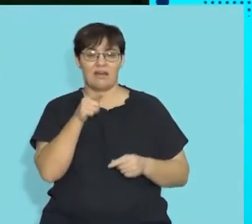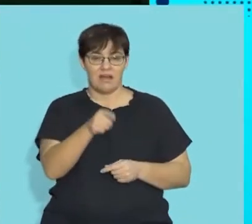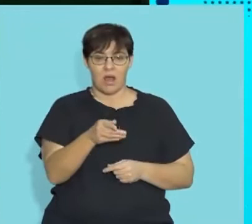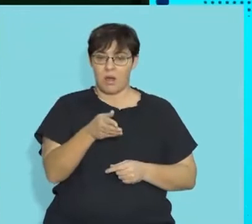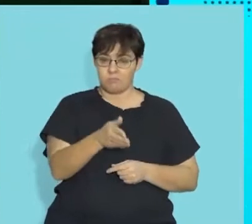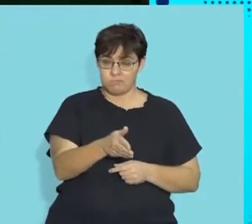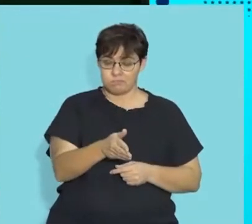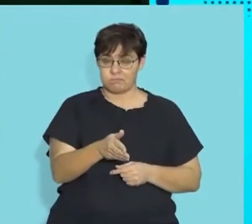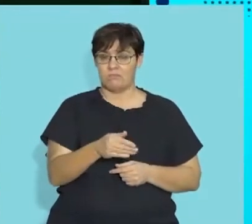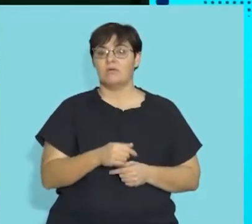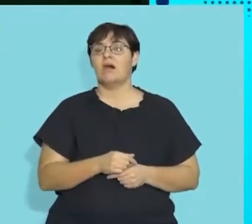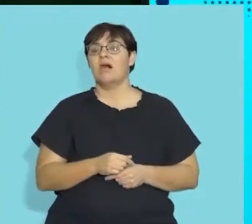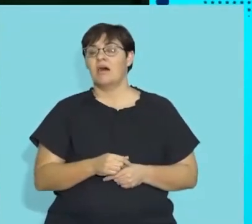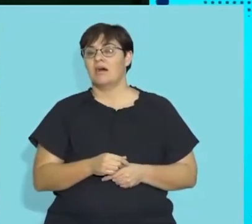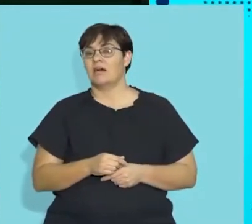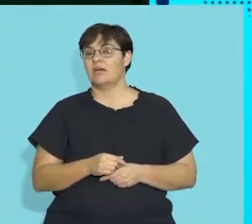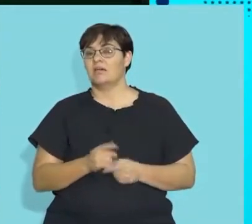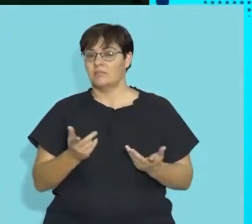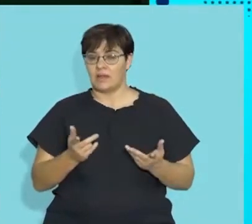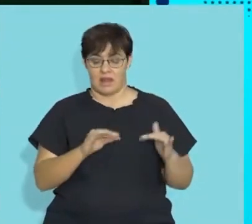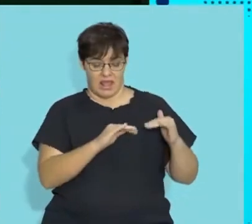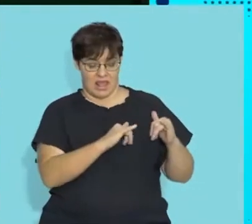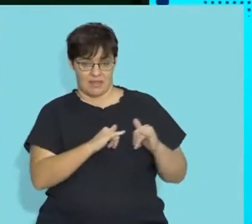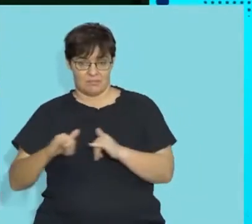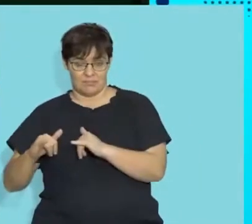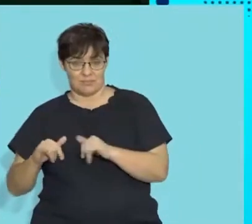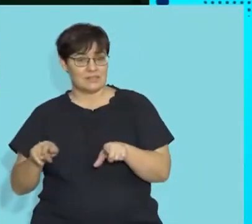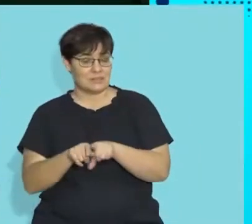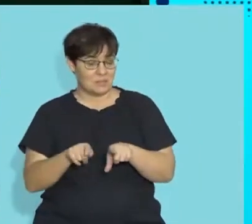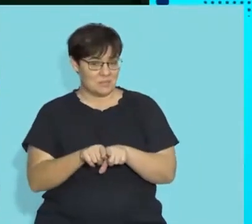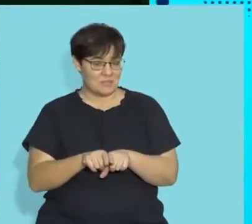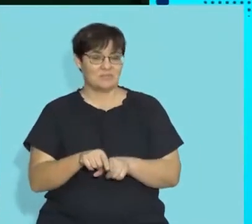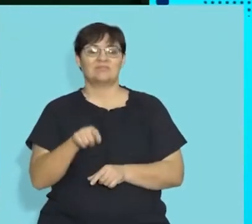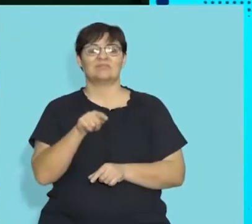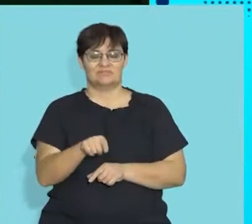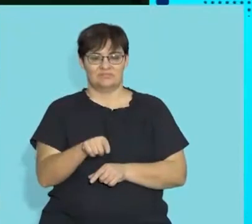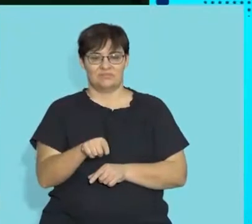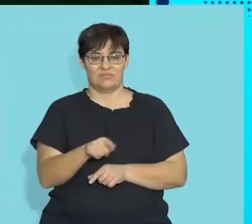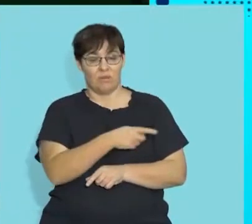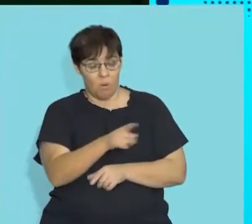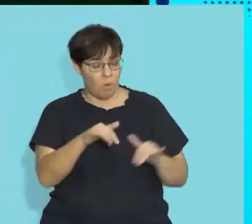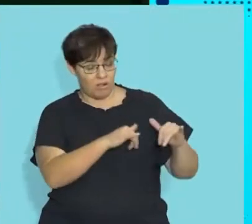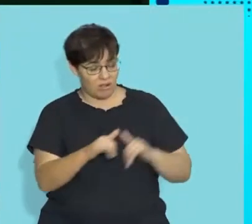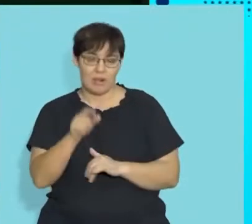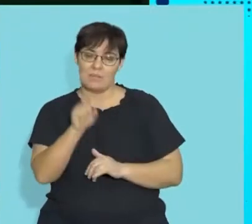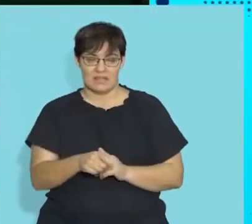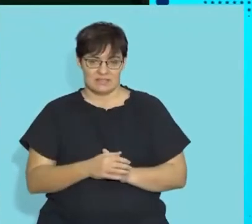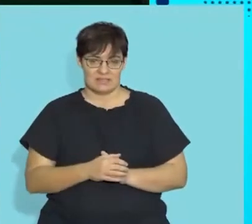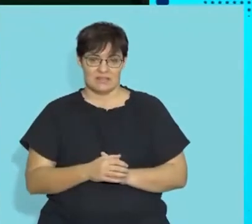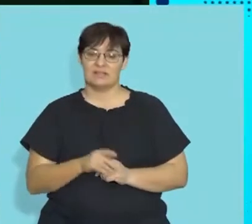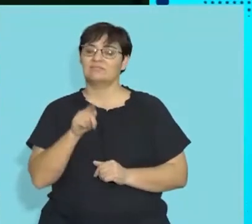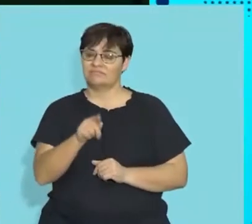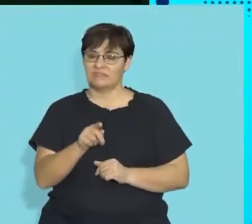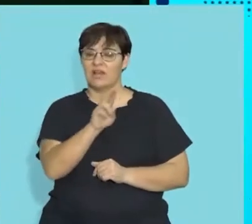differences being present and second differences being equal, the second difference has to be equal, everybody.